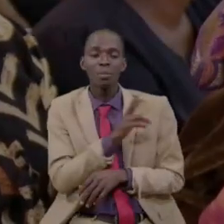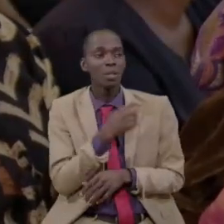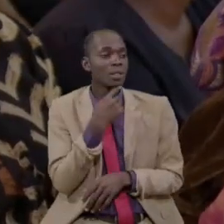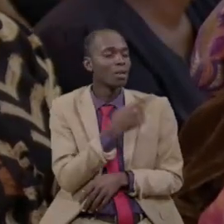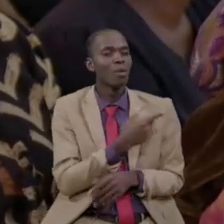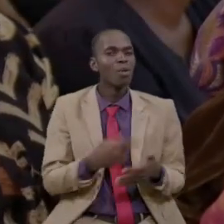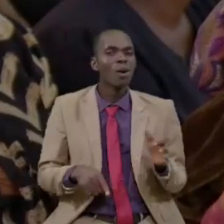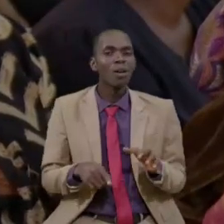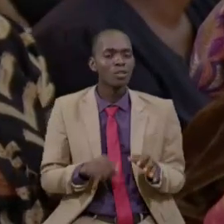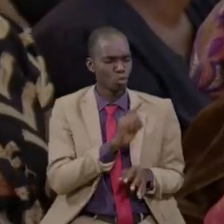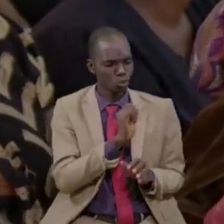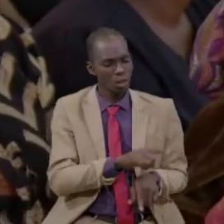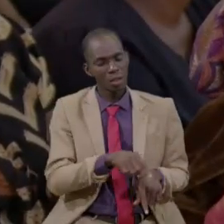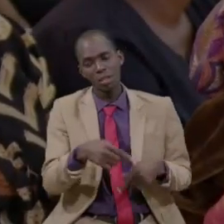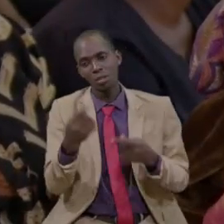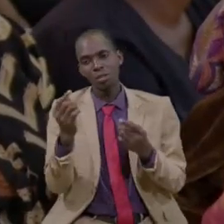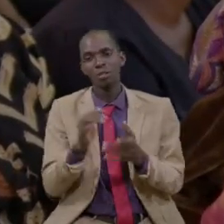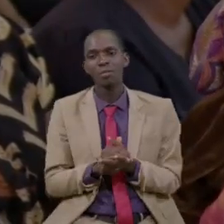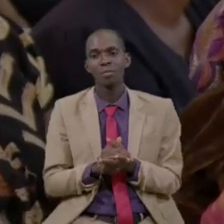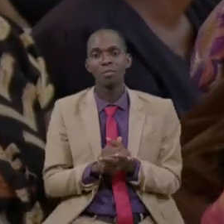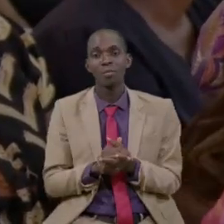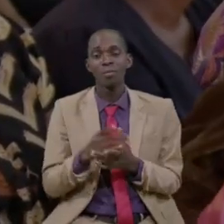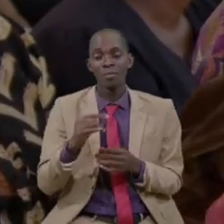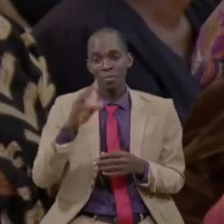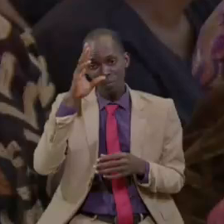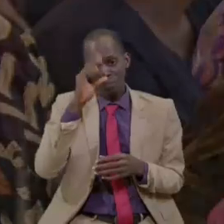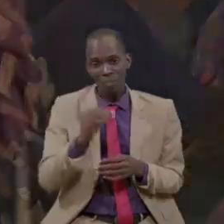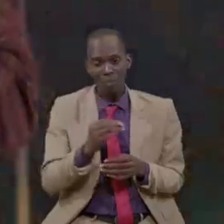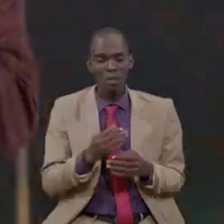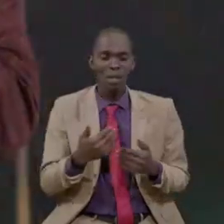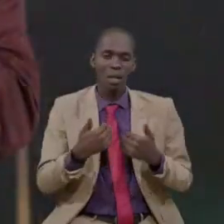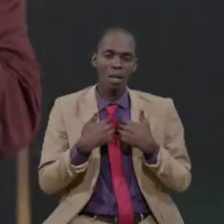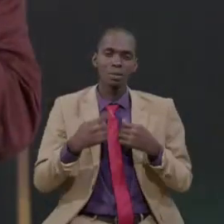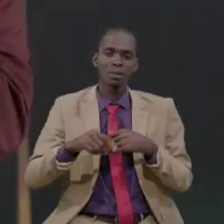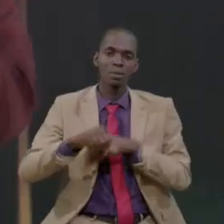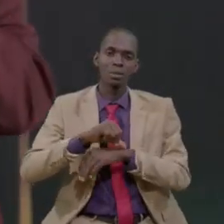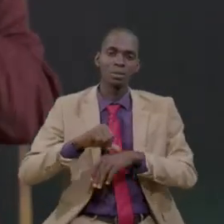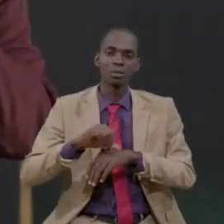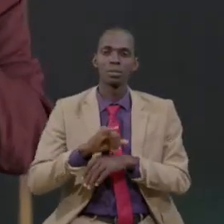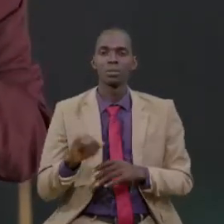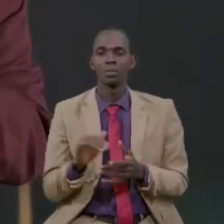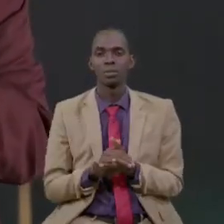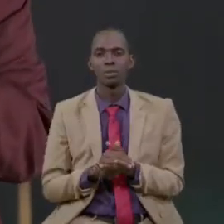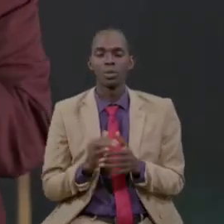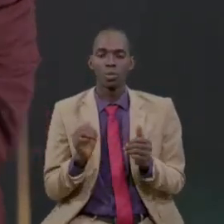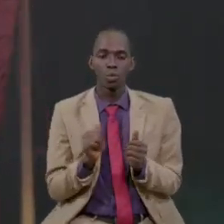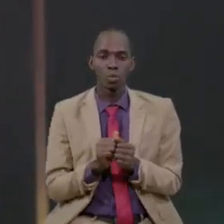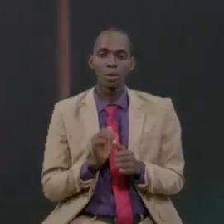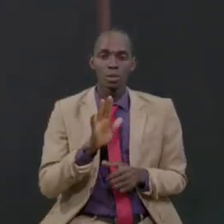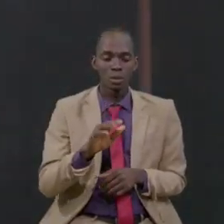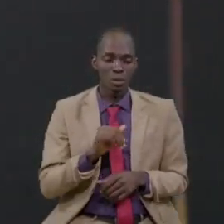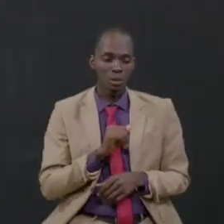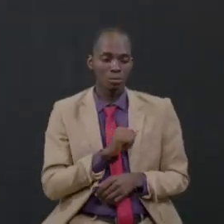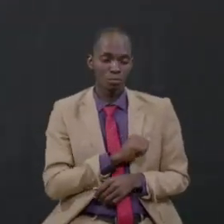that man carried the anointing with his action, with his refusal not